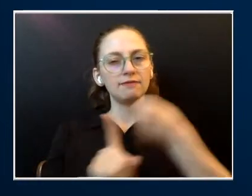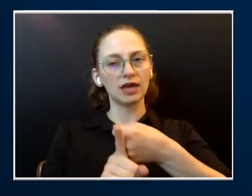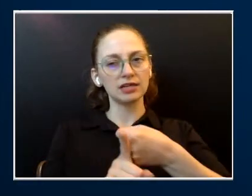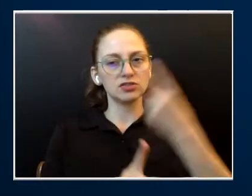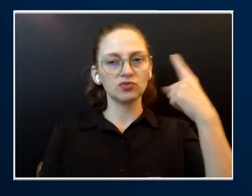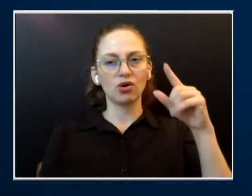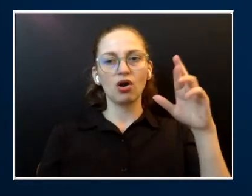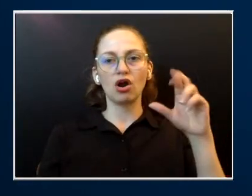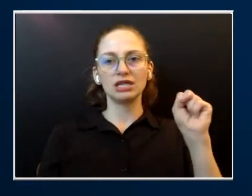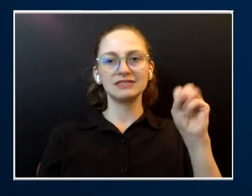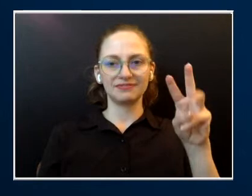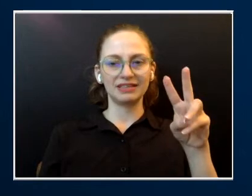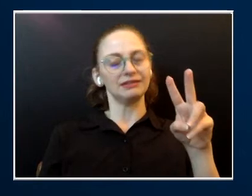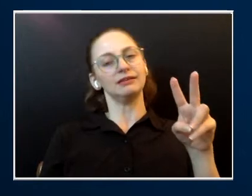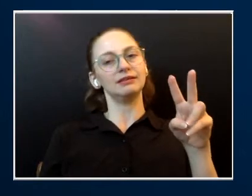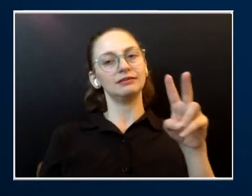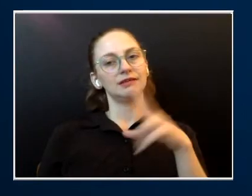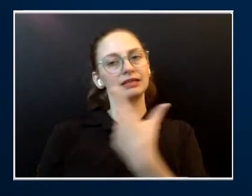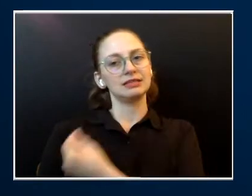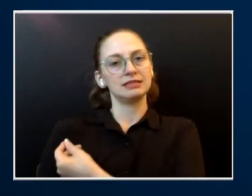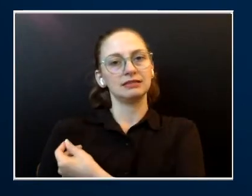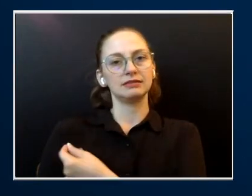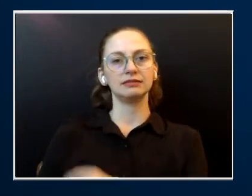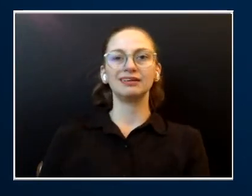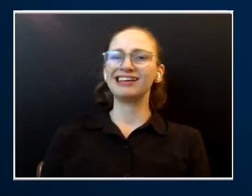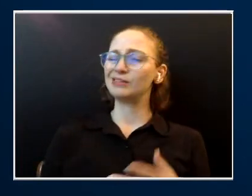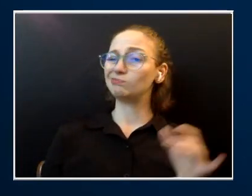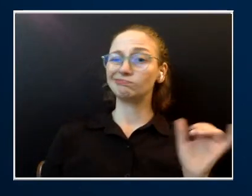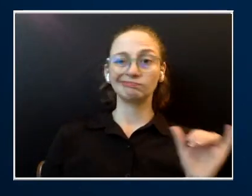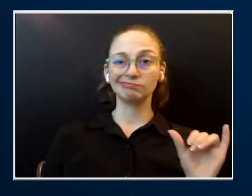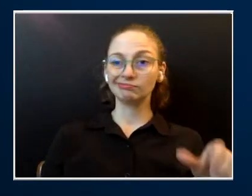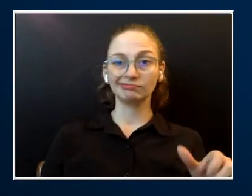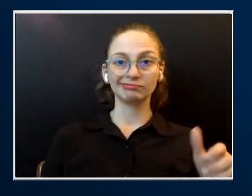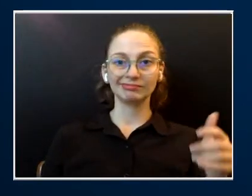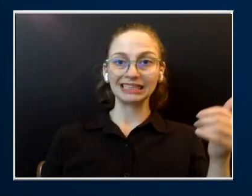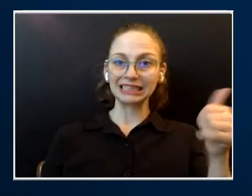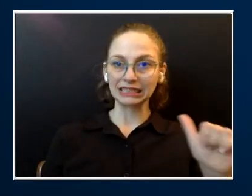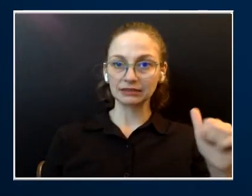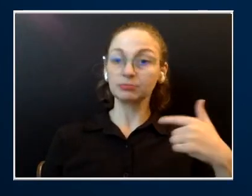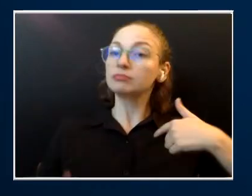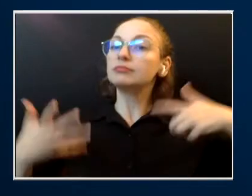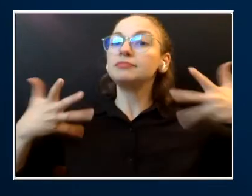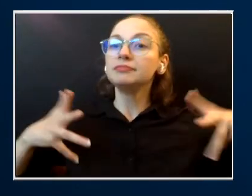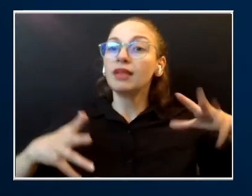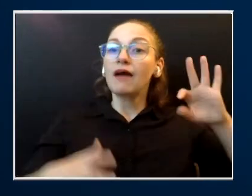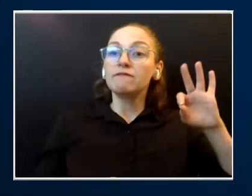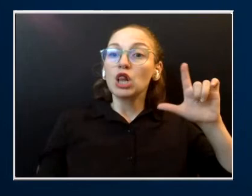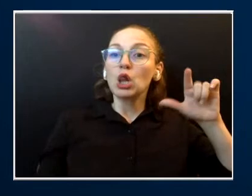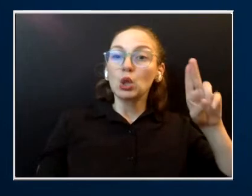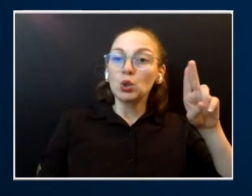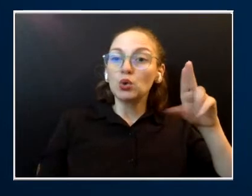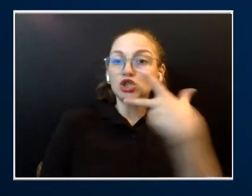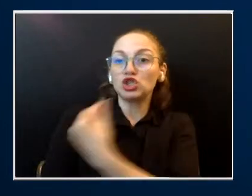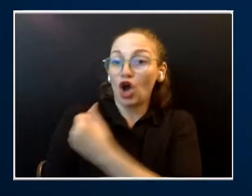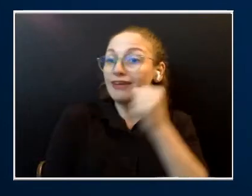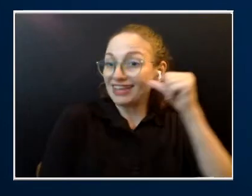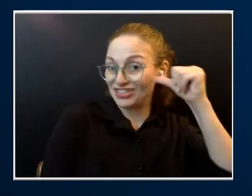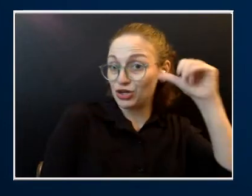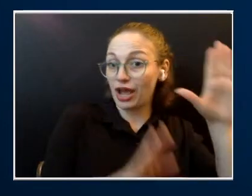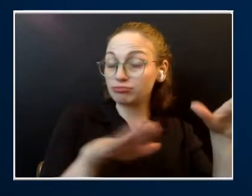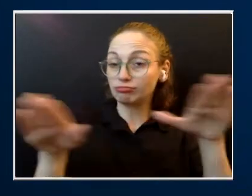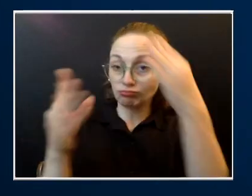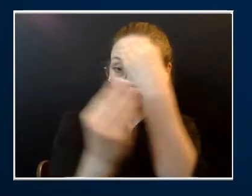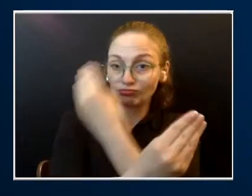Hawk, what I'm seeing is a side effect like any other vaccine. Like I got my I did get my influenza shot yesterday, people, just to say, trying to meet all the deadlines.